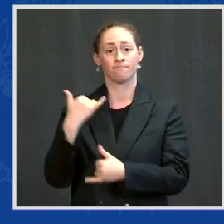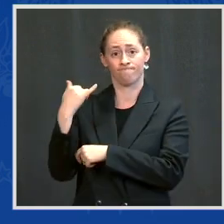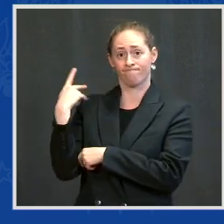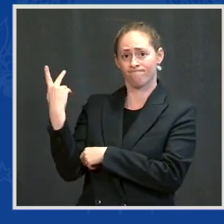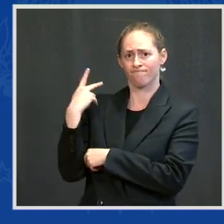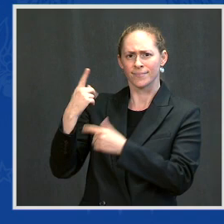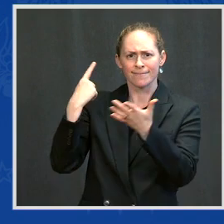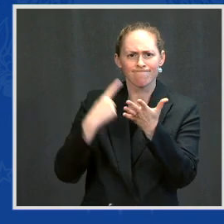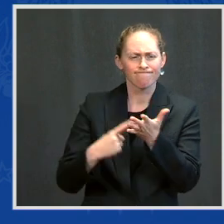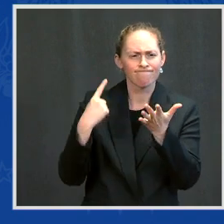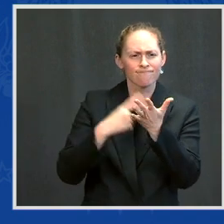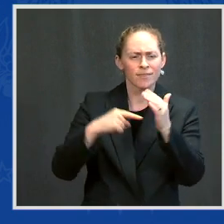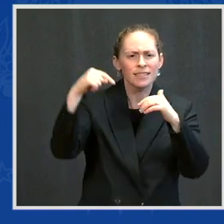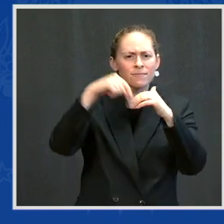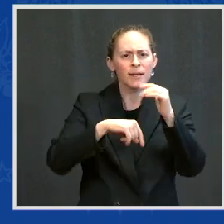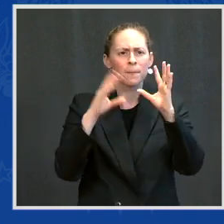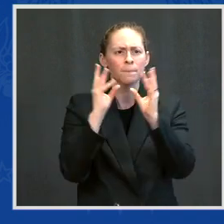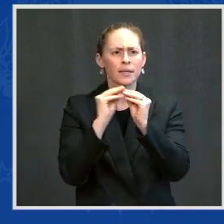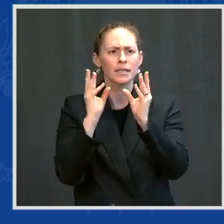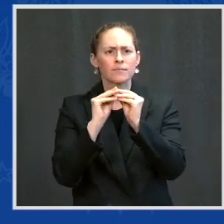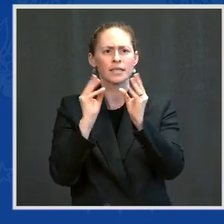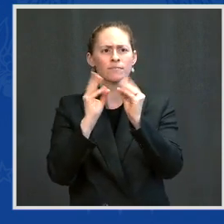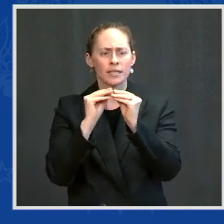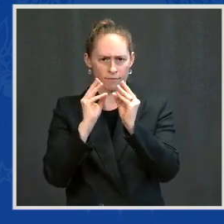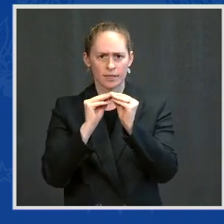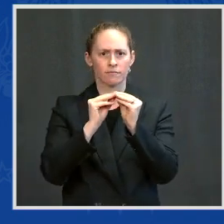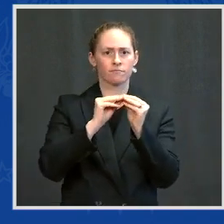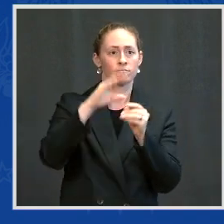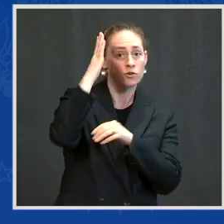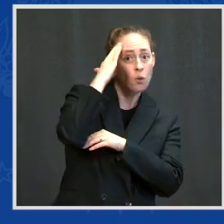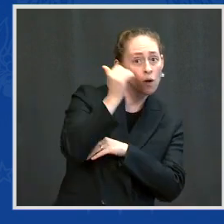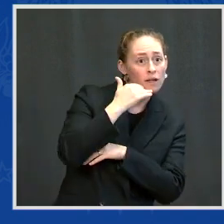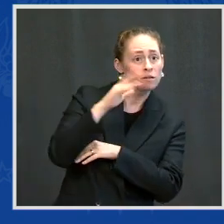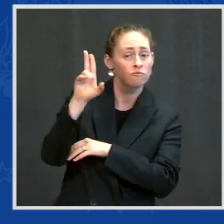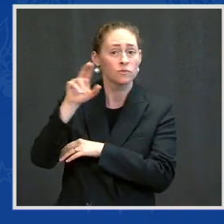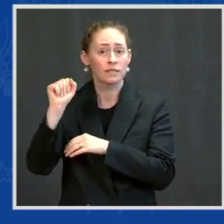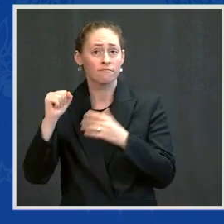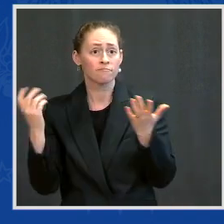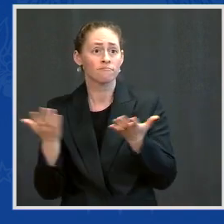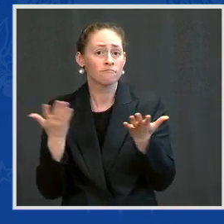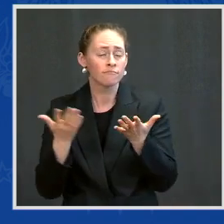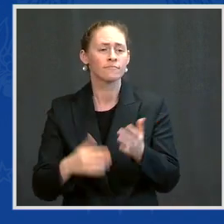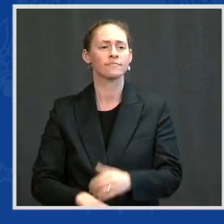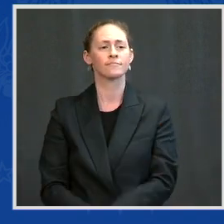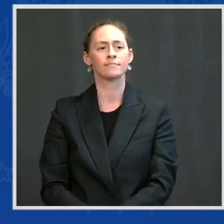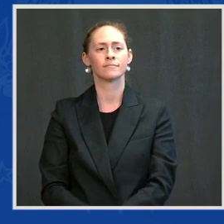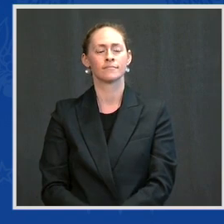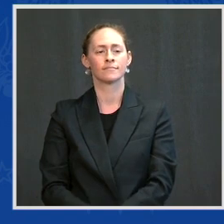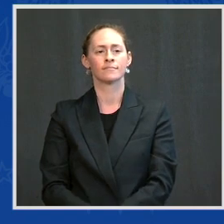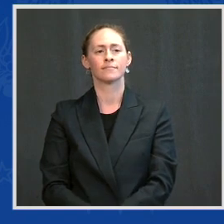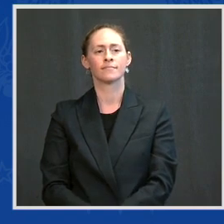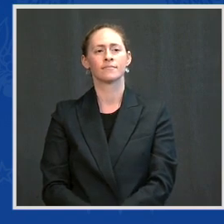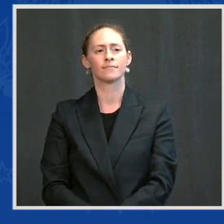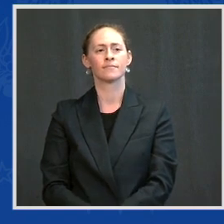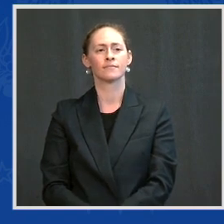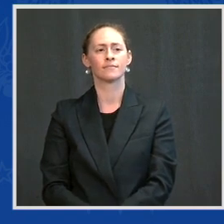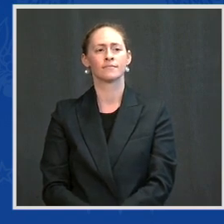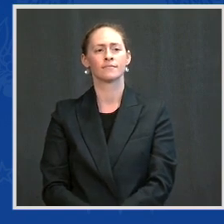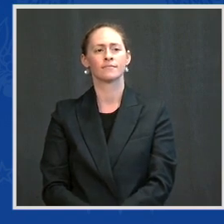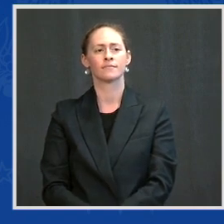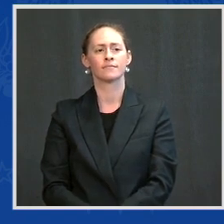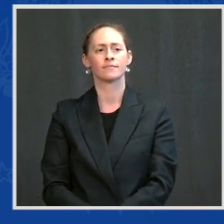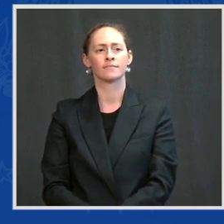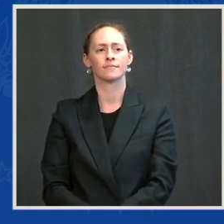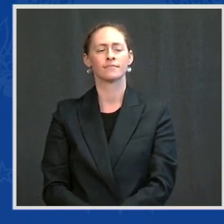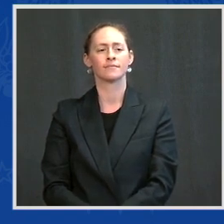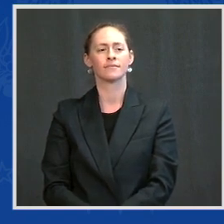myself and between the U.S. and Korea will mark another milestone for our bilateral cooperation towards a new